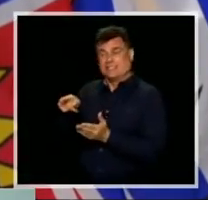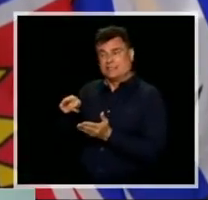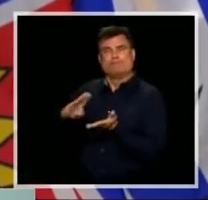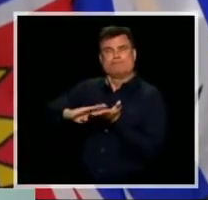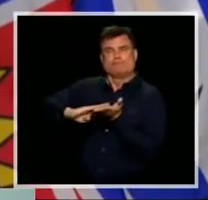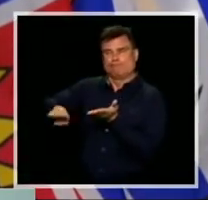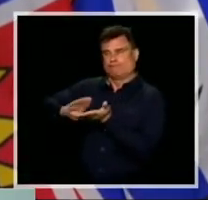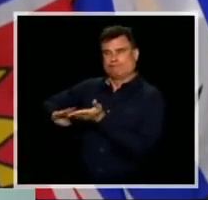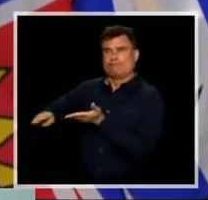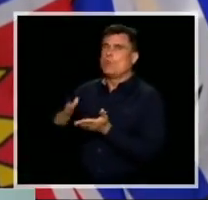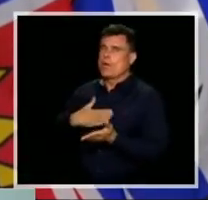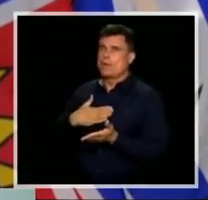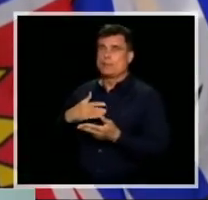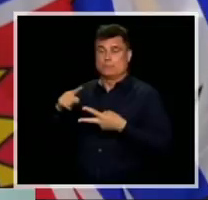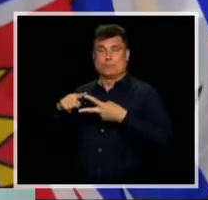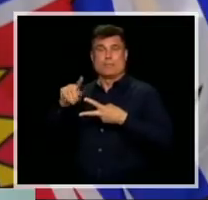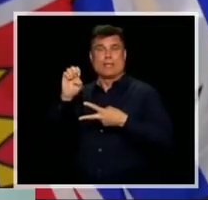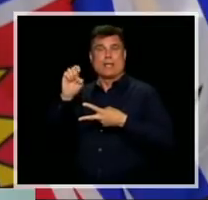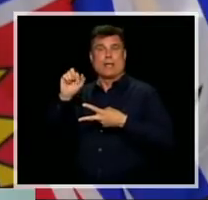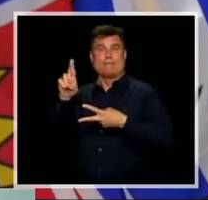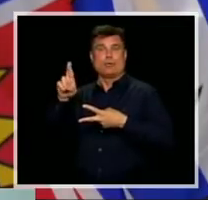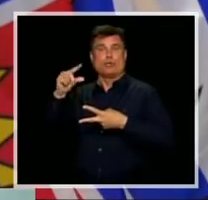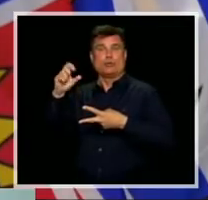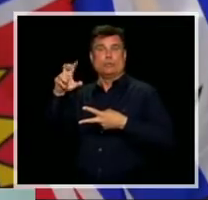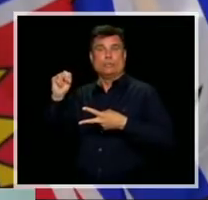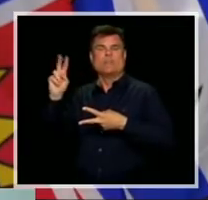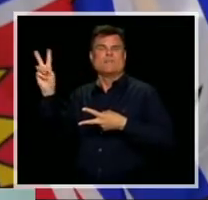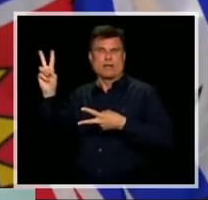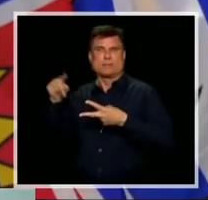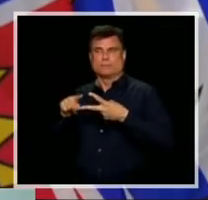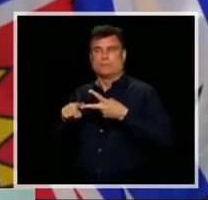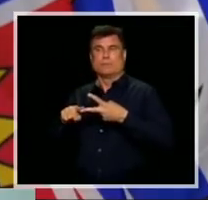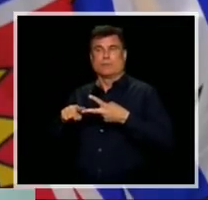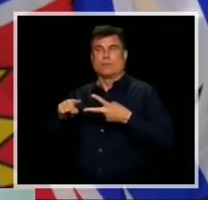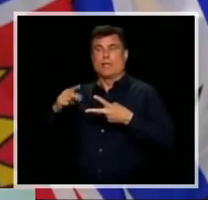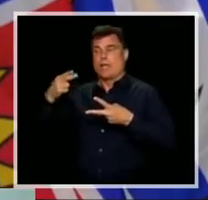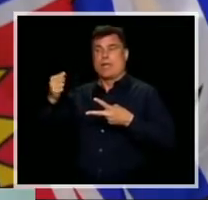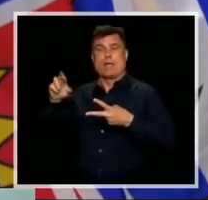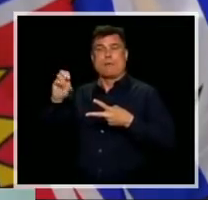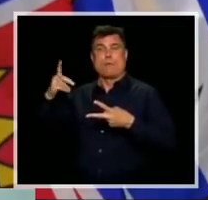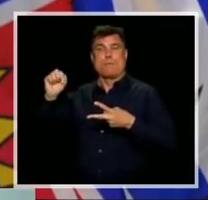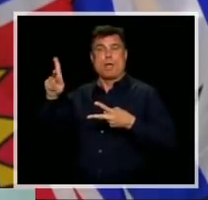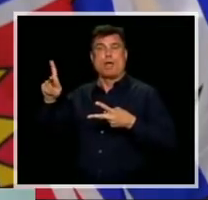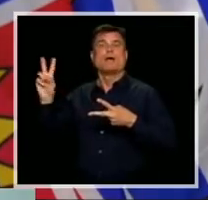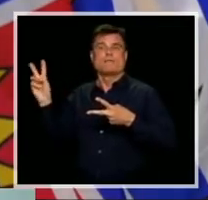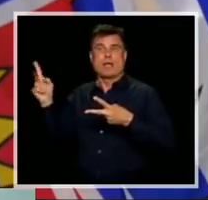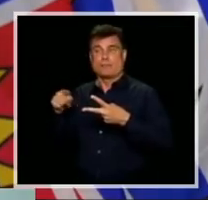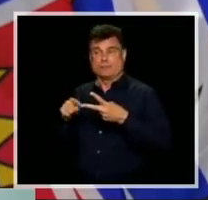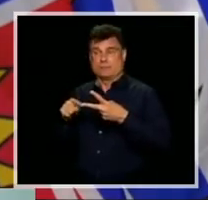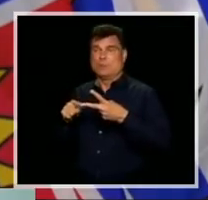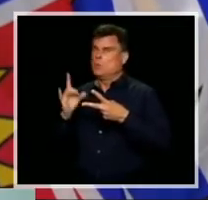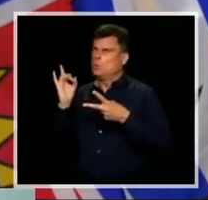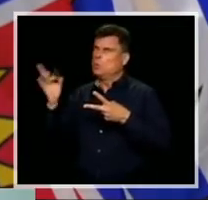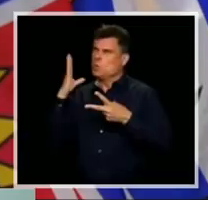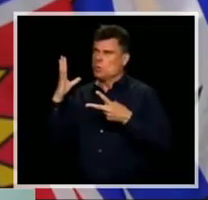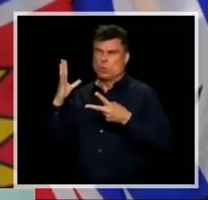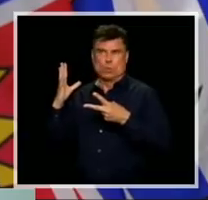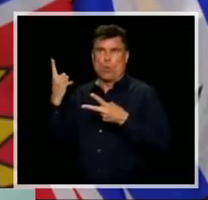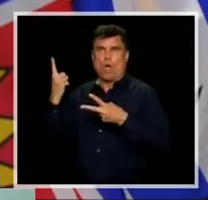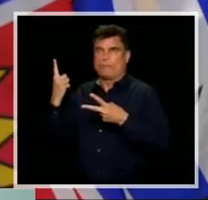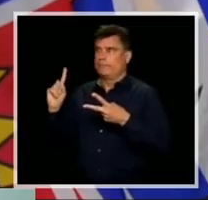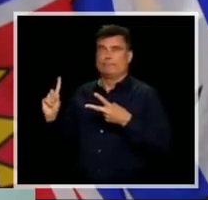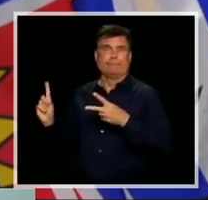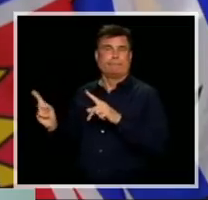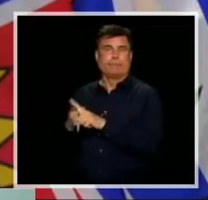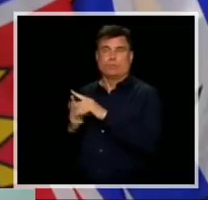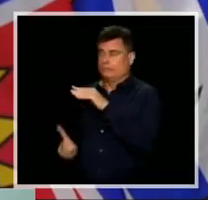and the residents of Harrow Park. I know this has been a challenging time, and I'm just extremely pleased that this outbreak is